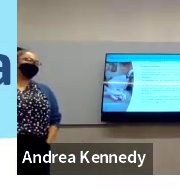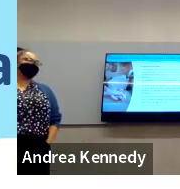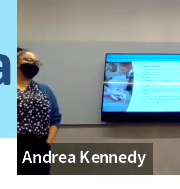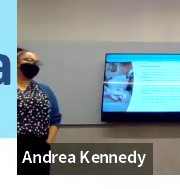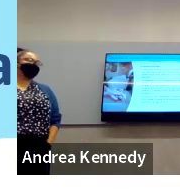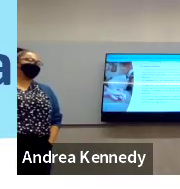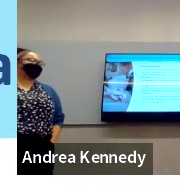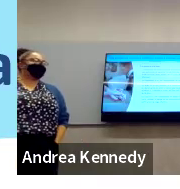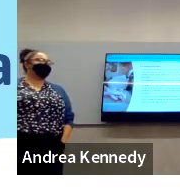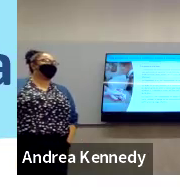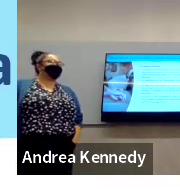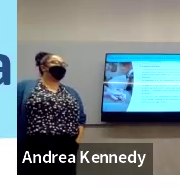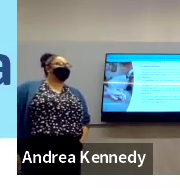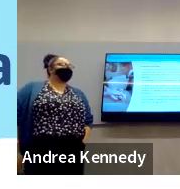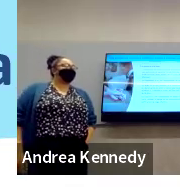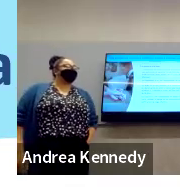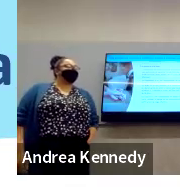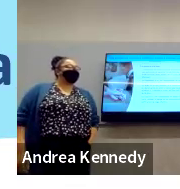de asegurarse de que paguen